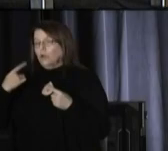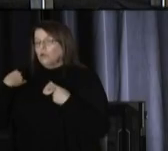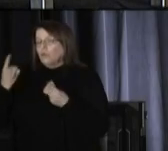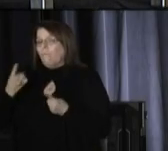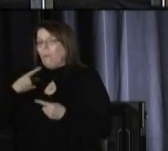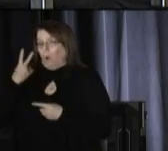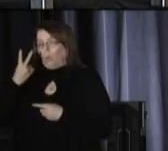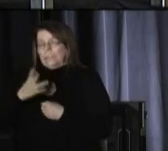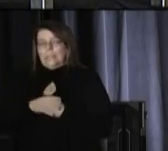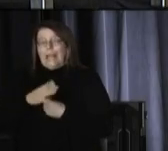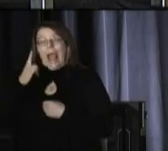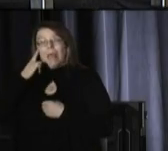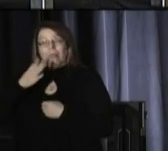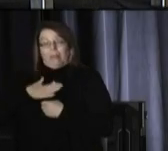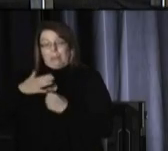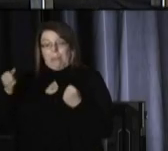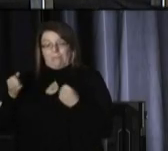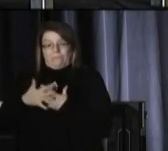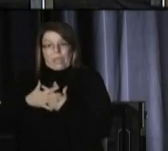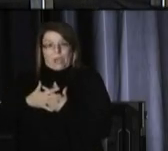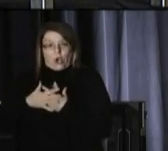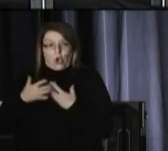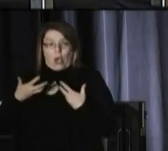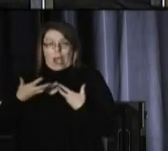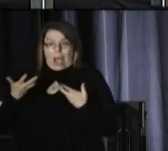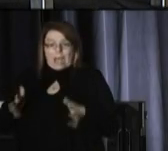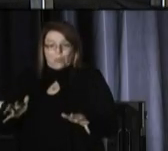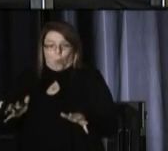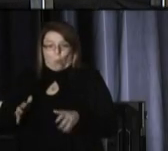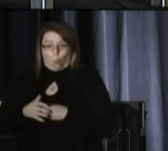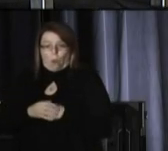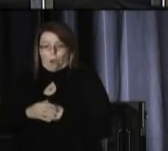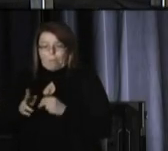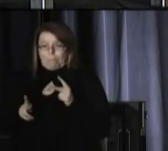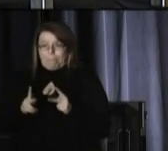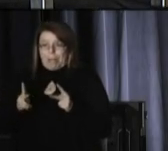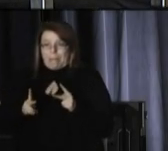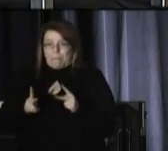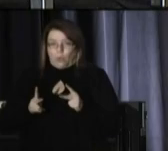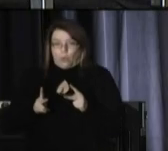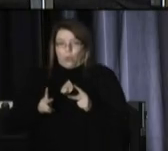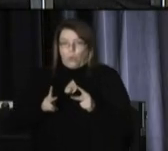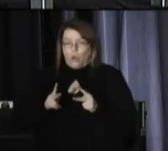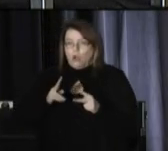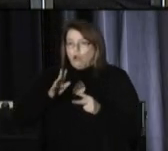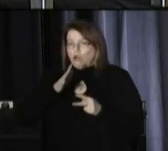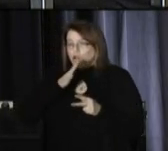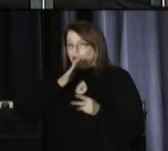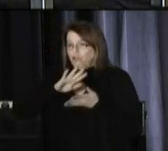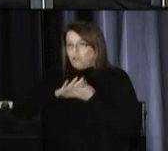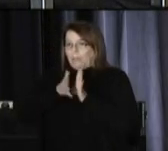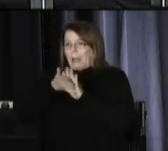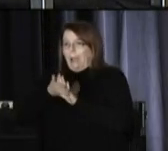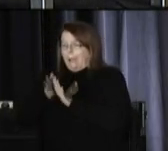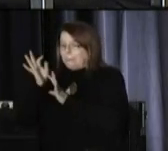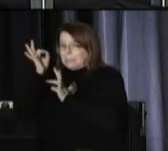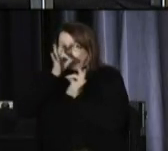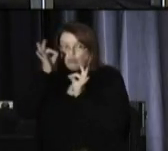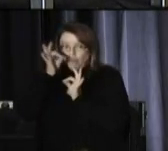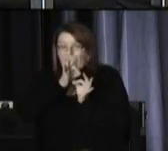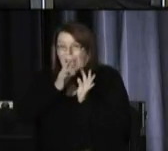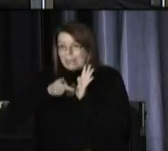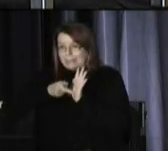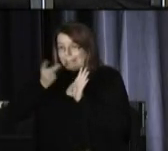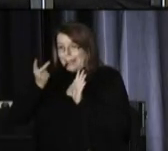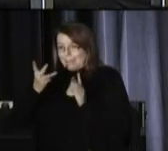think my fear is that I don't want people to get unduly distracted by the